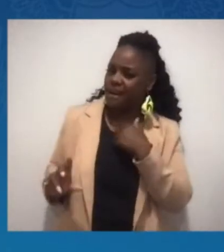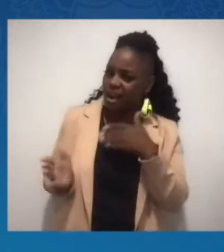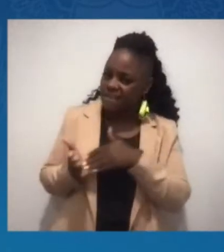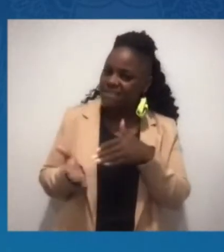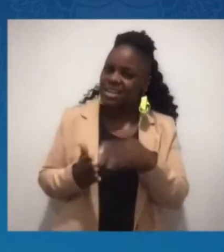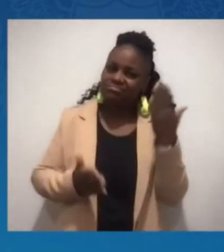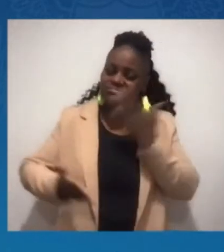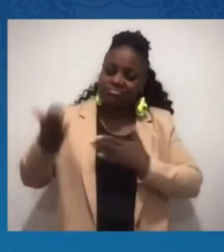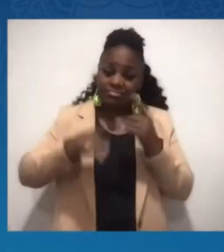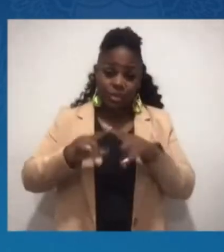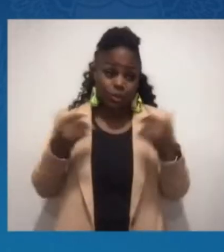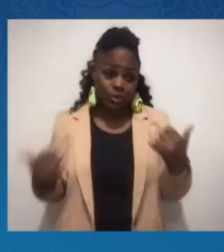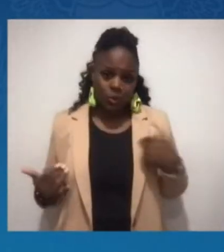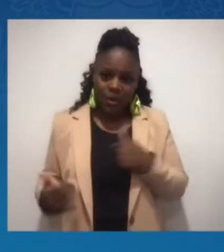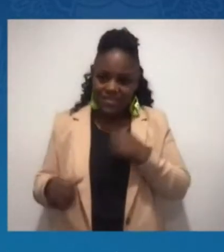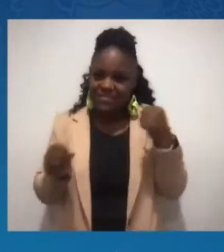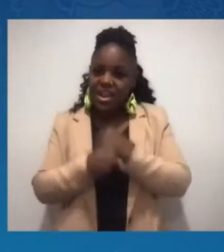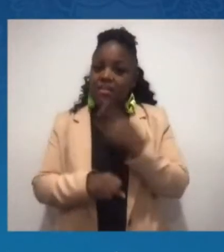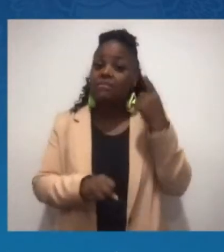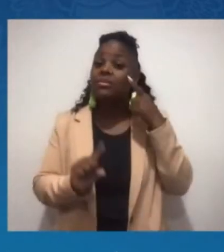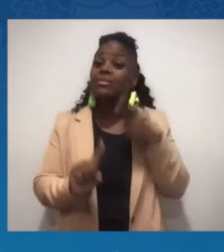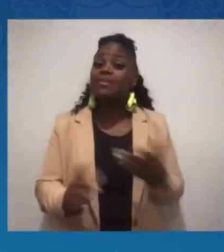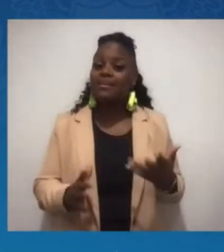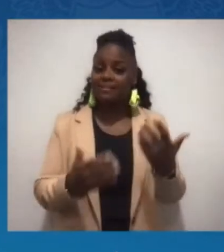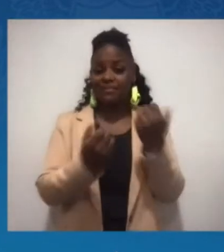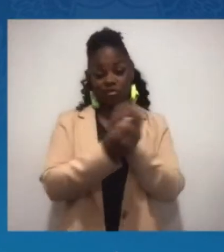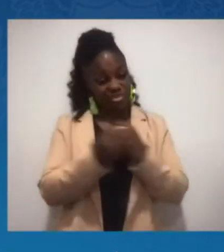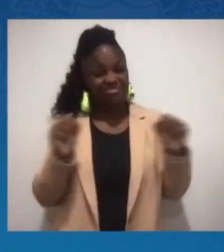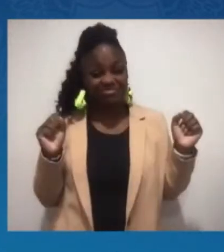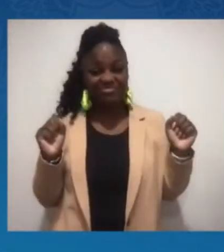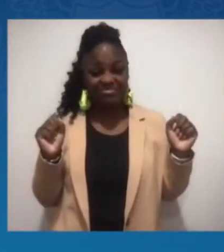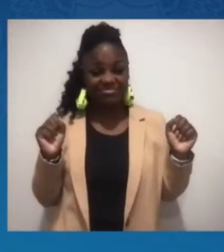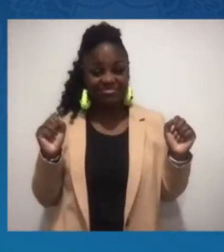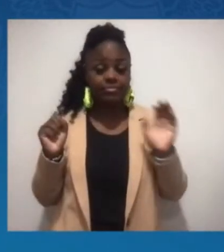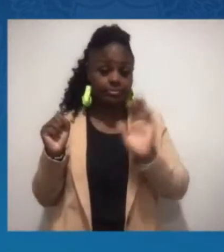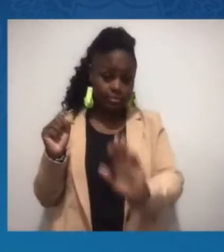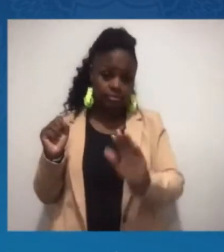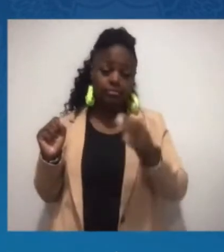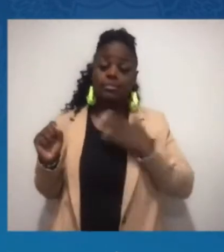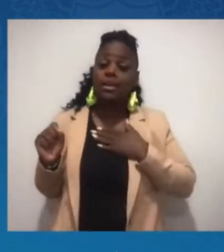Well, I honestly, on that, I would say there's nothing new under the sun.